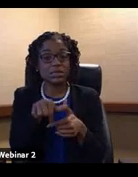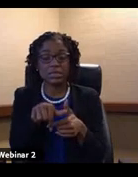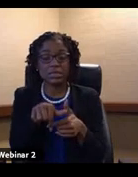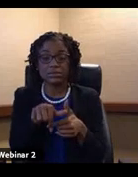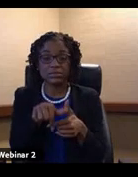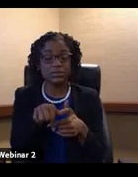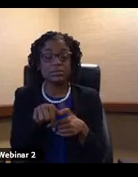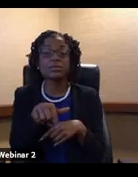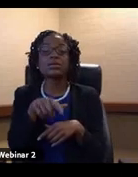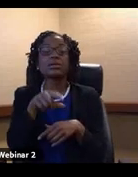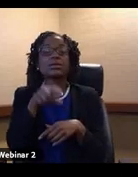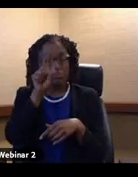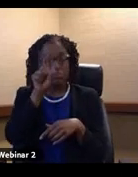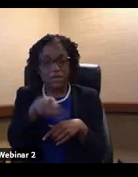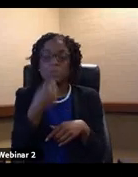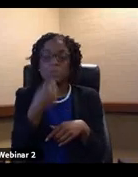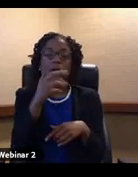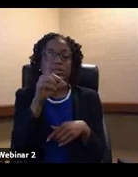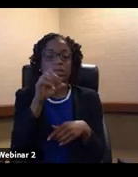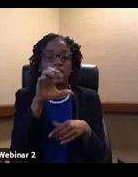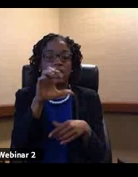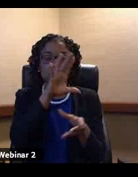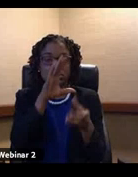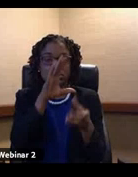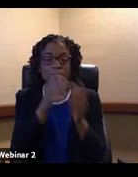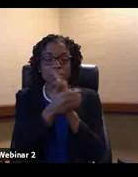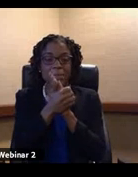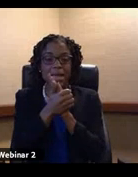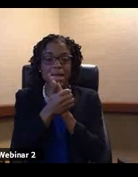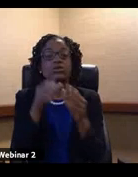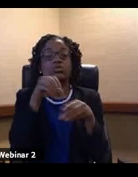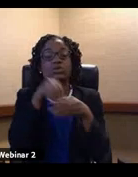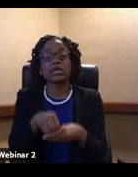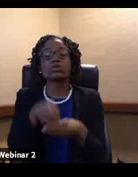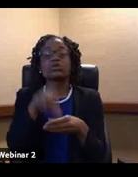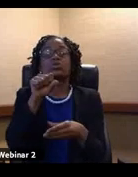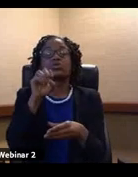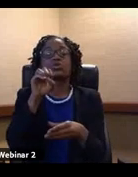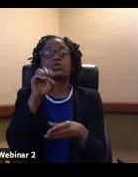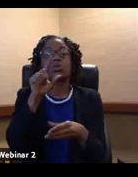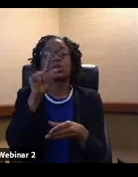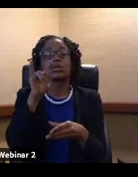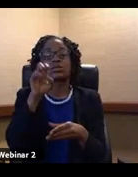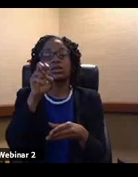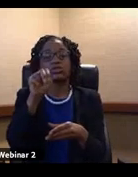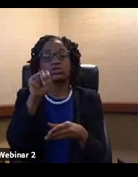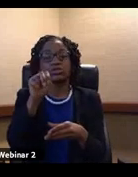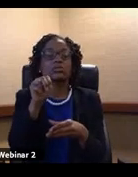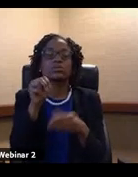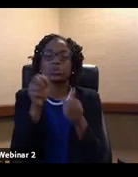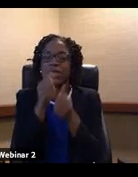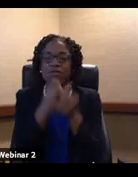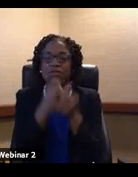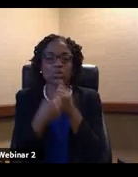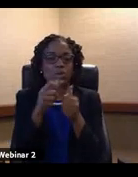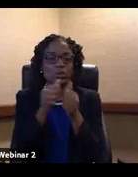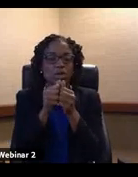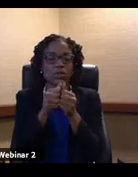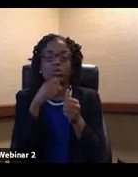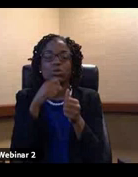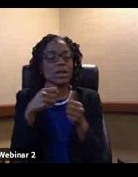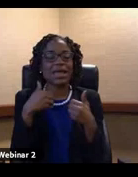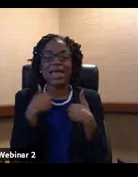should be one document that's combined, that responds to the solicitation, that's signed by everyone together. So you would not have